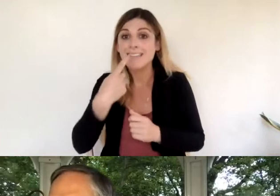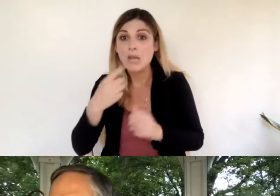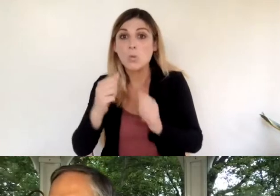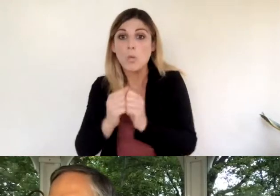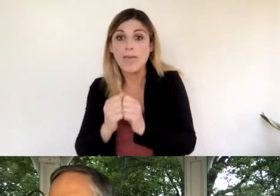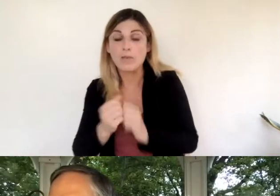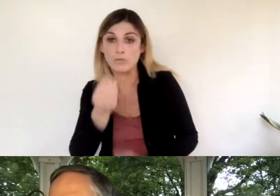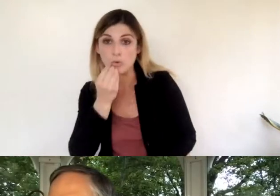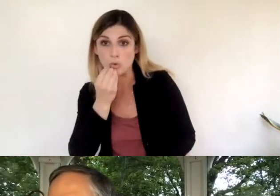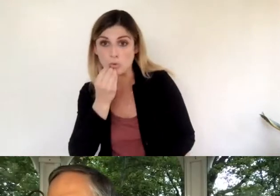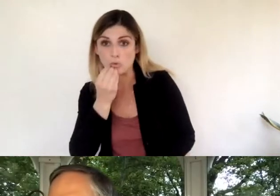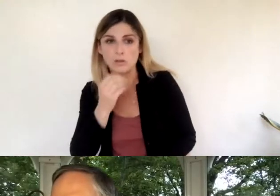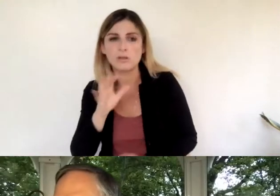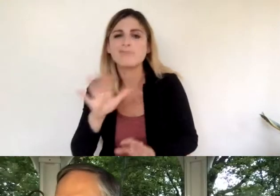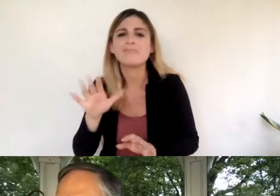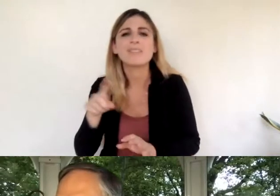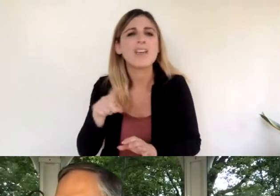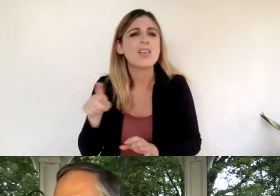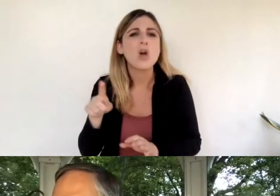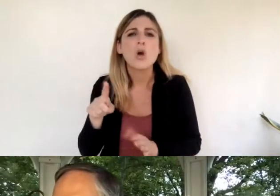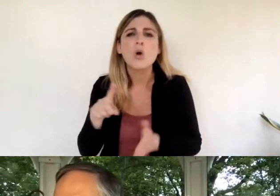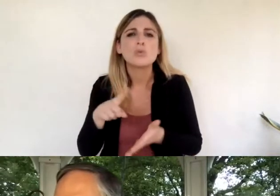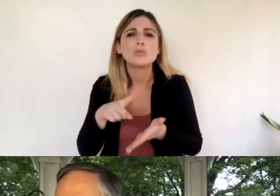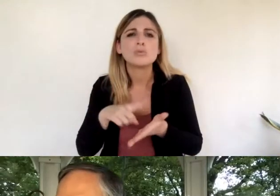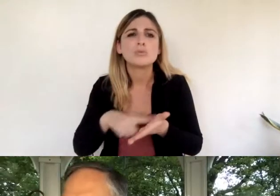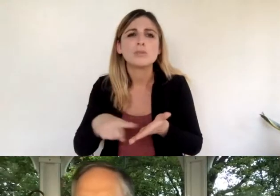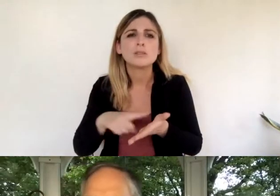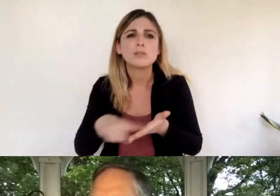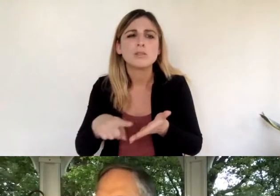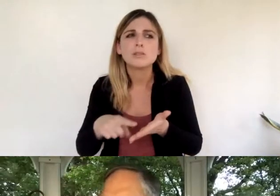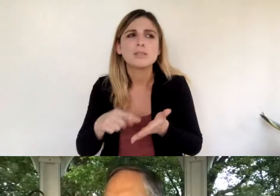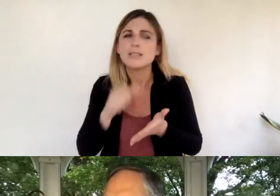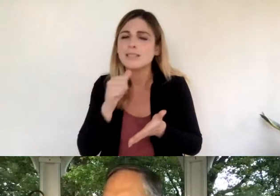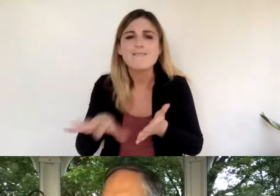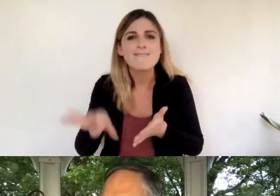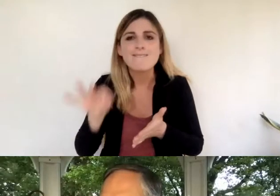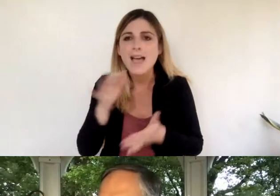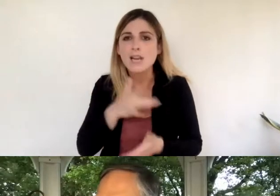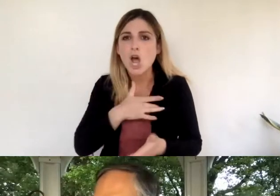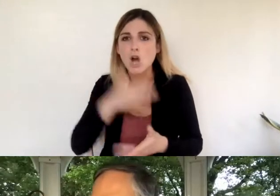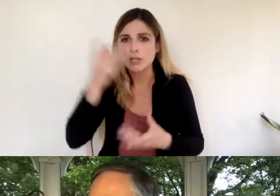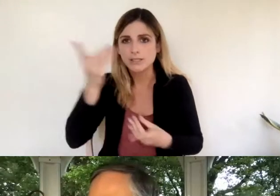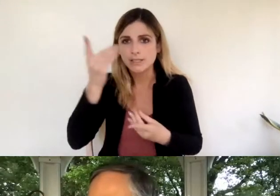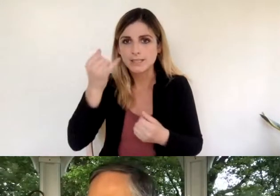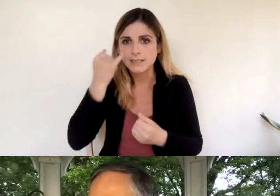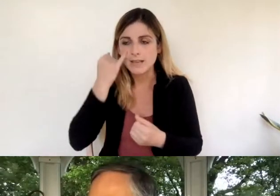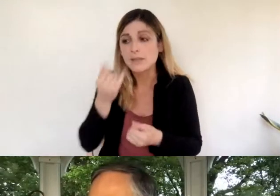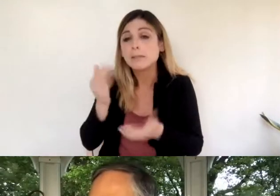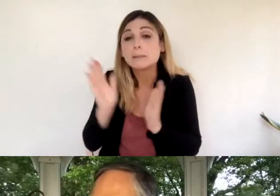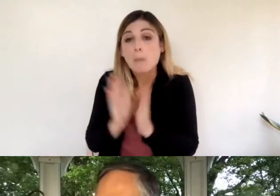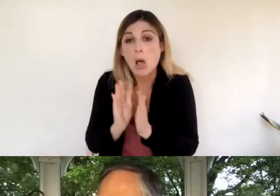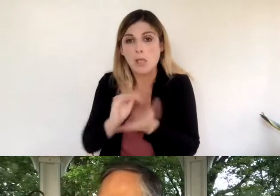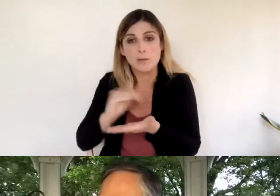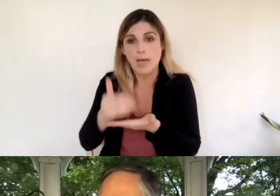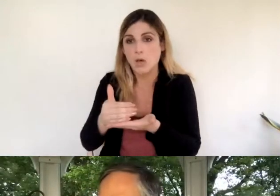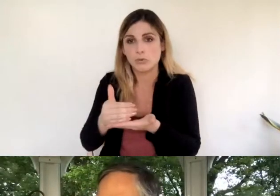The researchers did not see heart disease with people who were taking these smaller amounts of calcium. It was just these big doses.